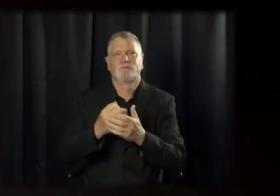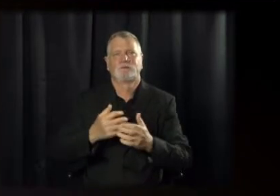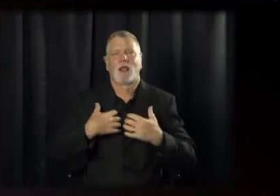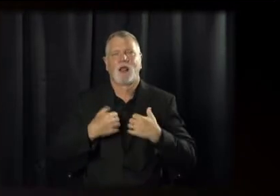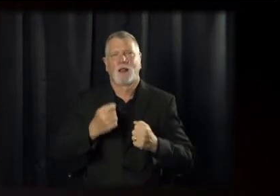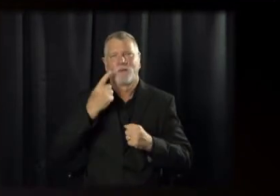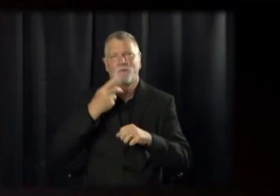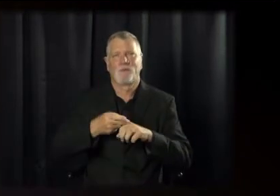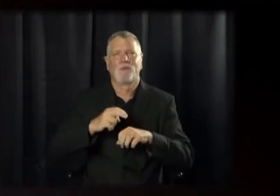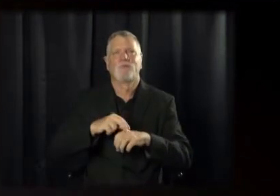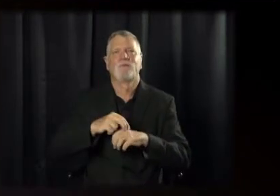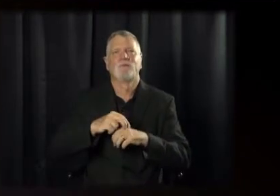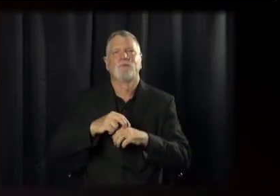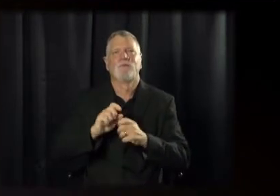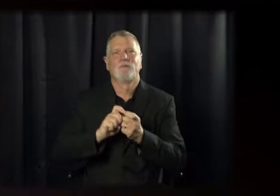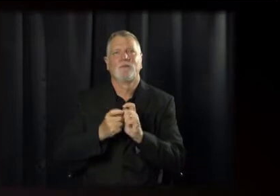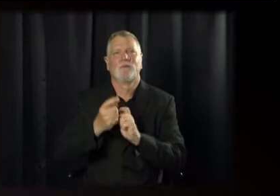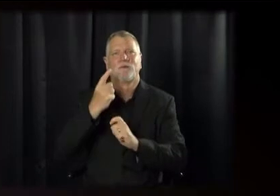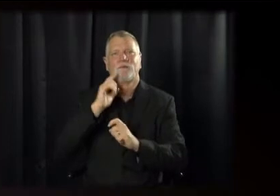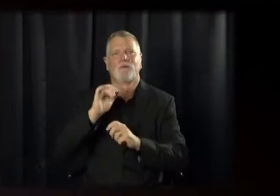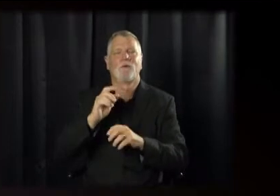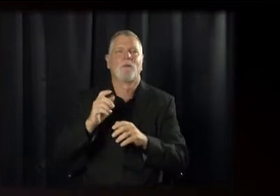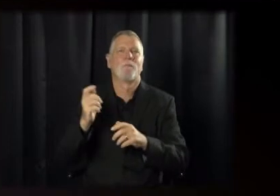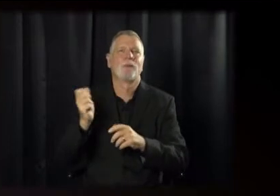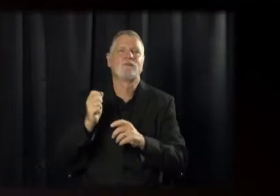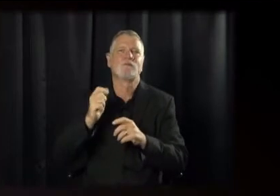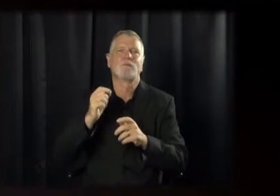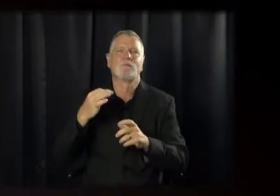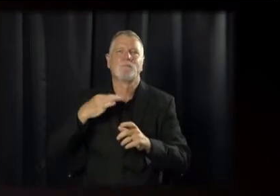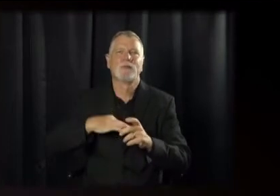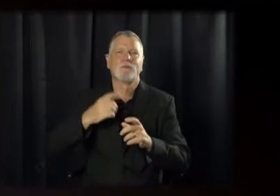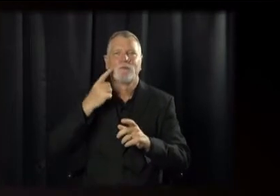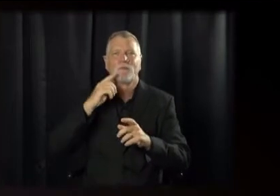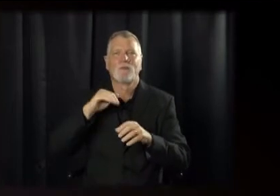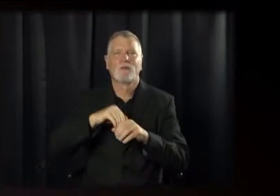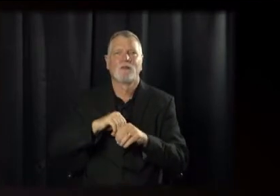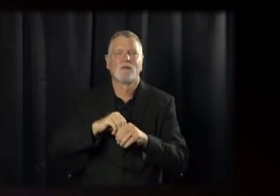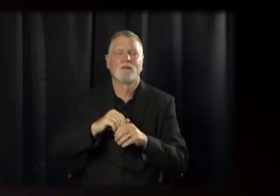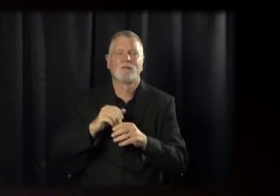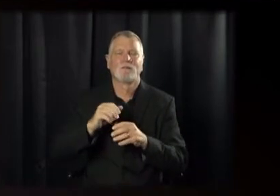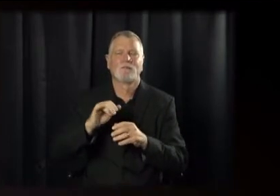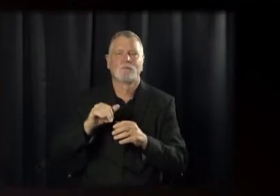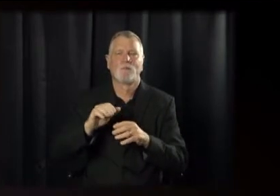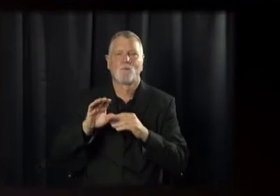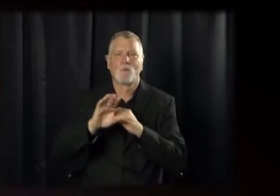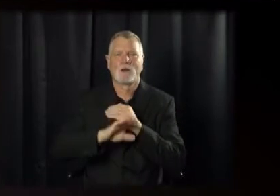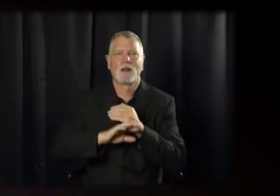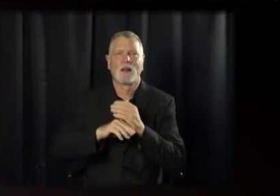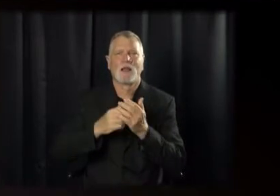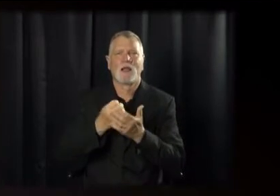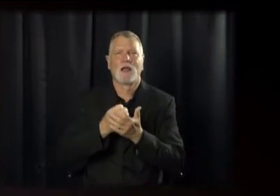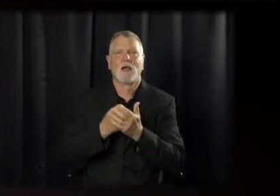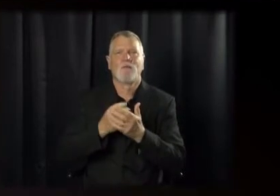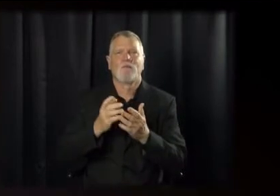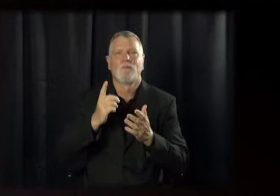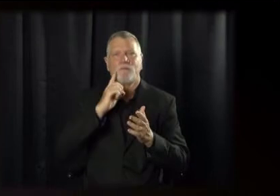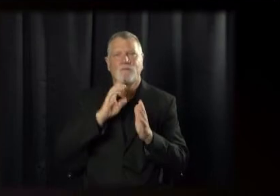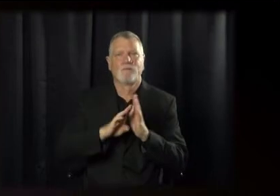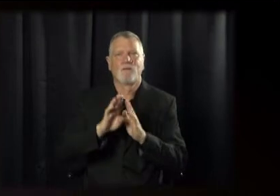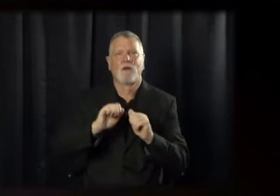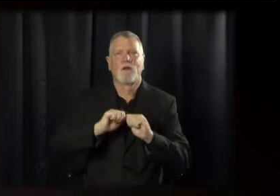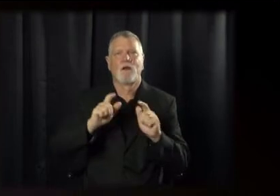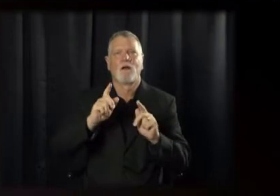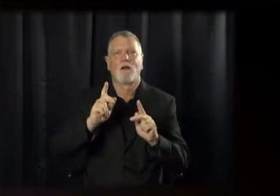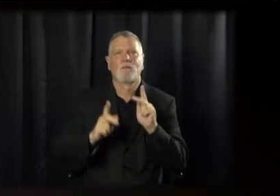Puerto Rico. The adjustments to pension benefits occur in a manner that protects the economic well-being of all